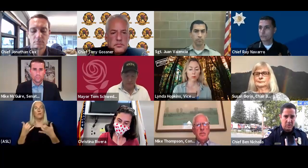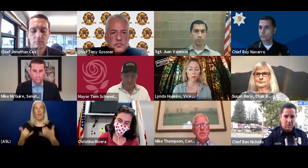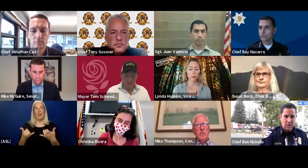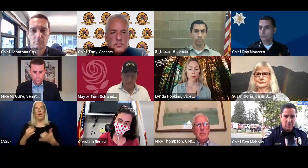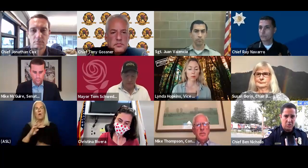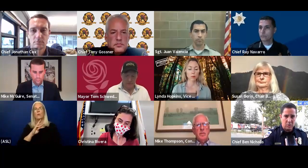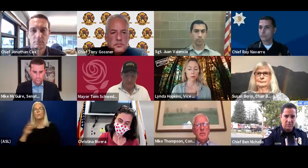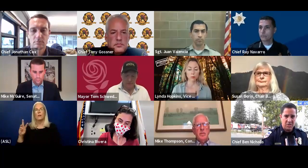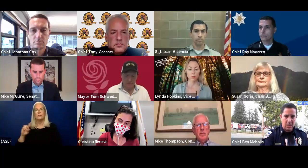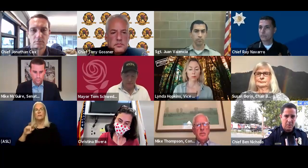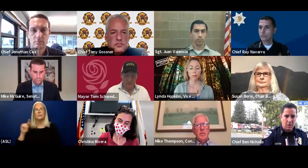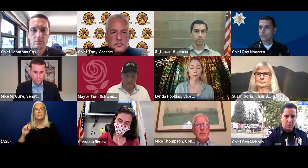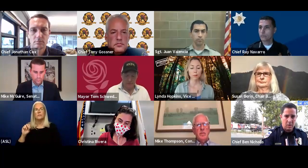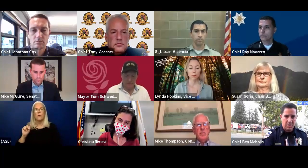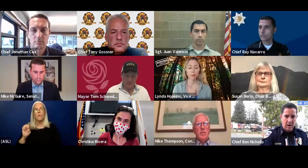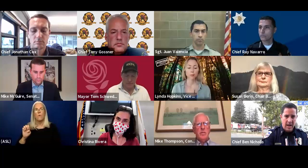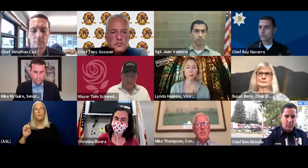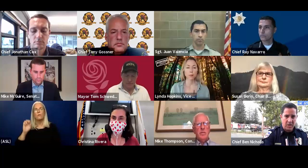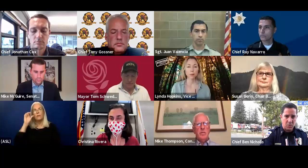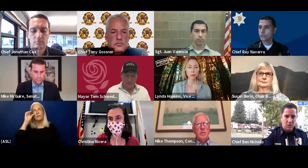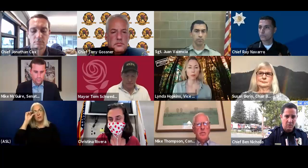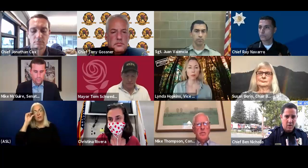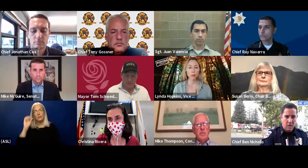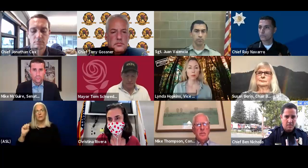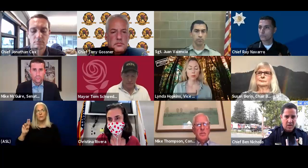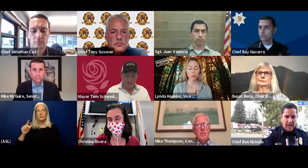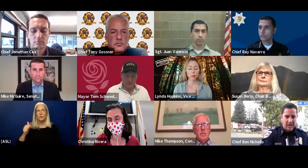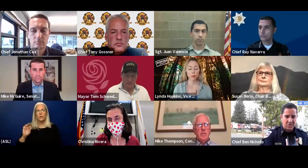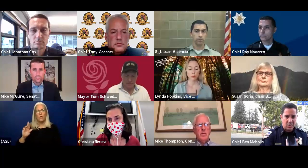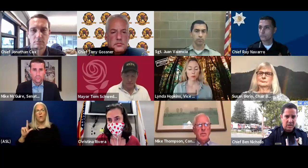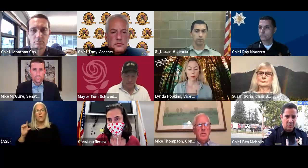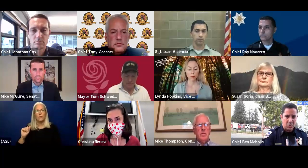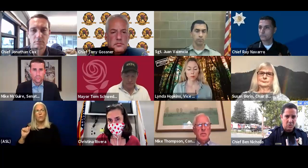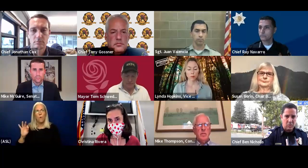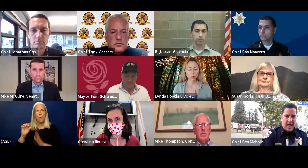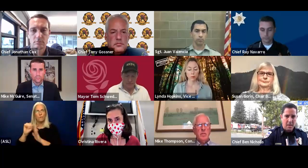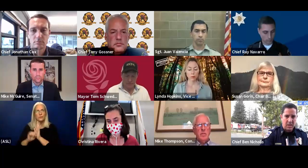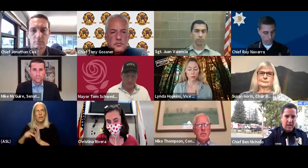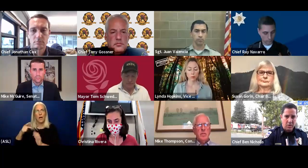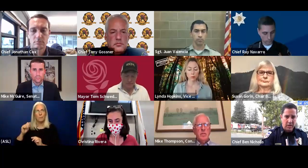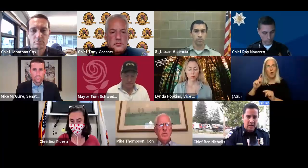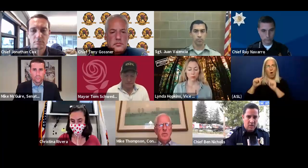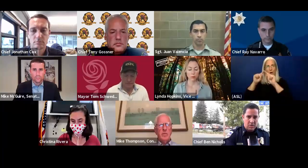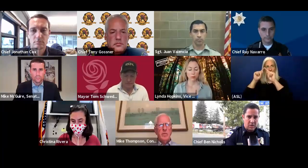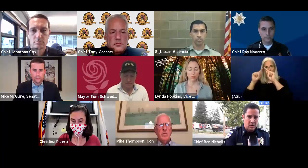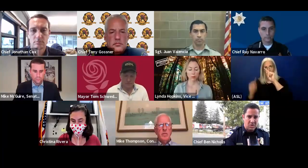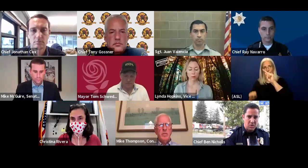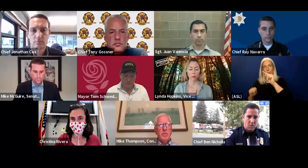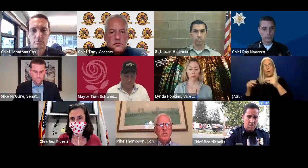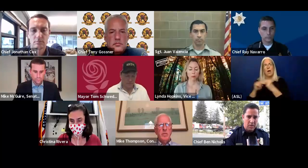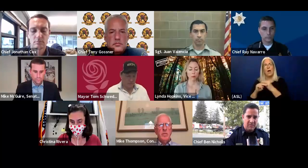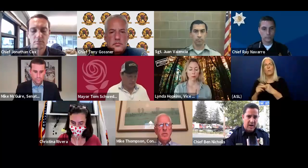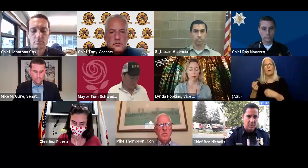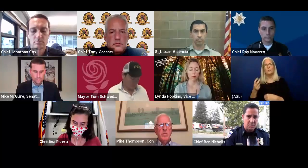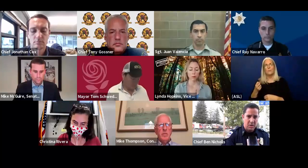area between Sugarloaf State Park down to Highway 12 and actually into Napa County to close